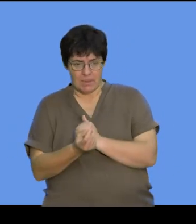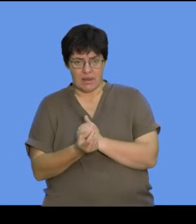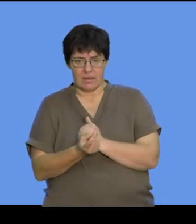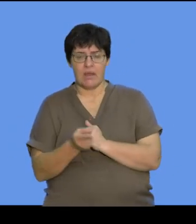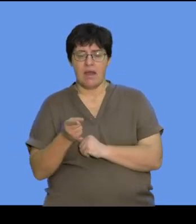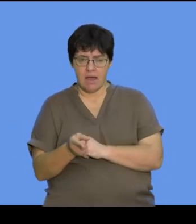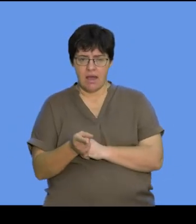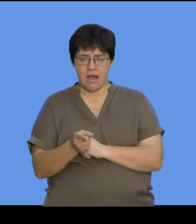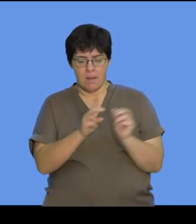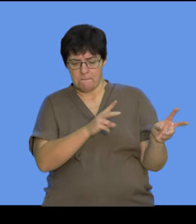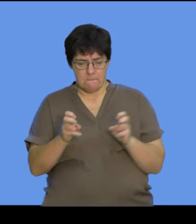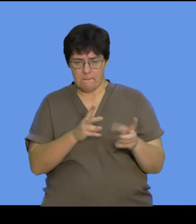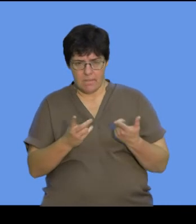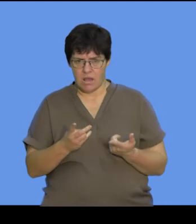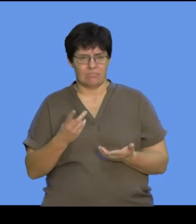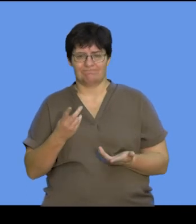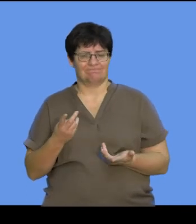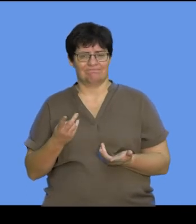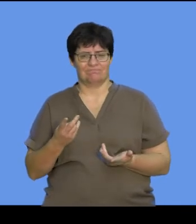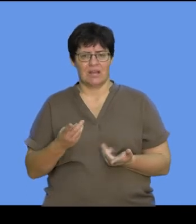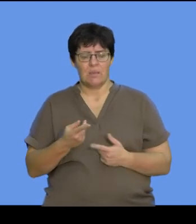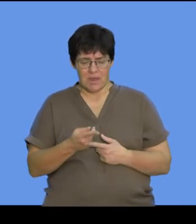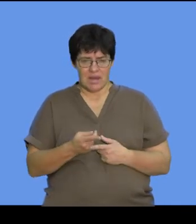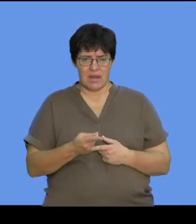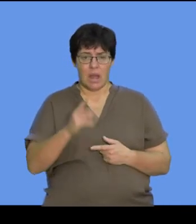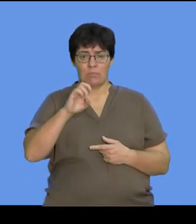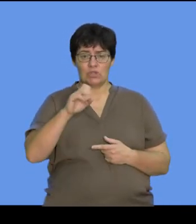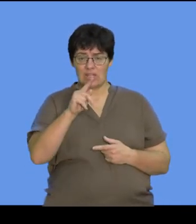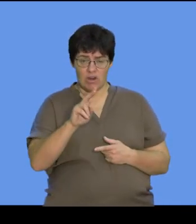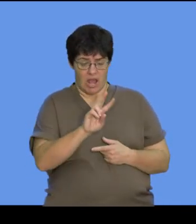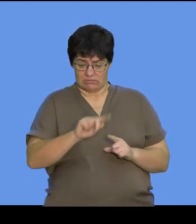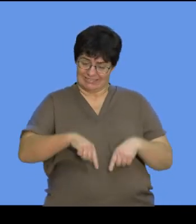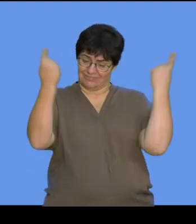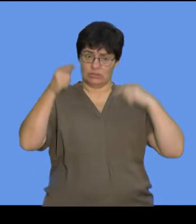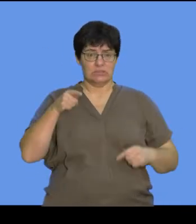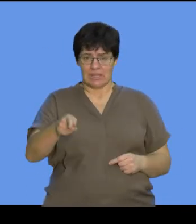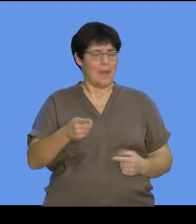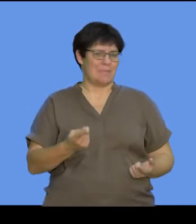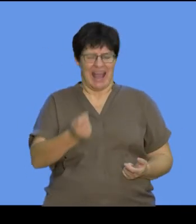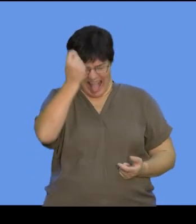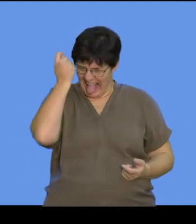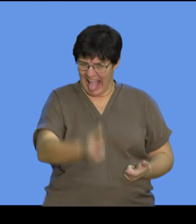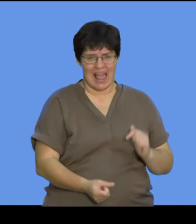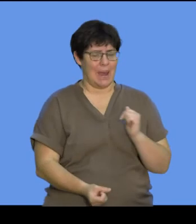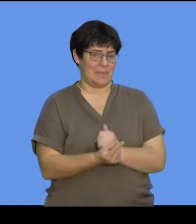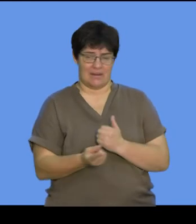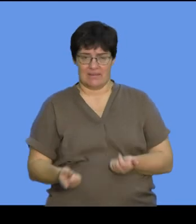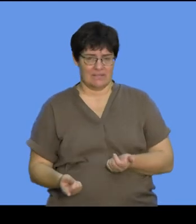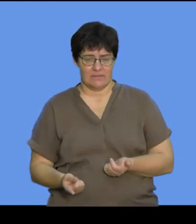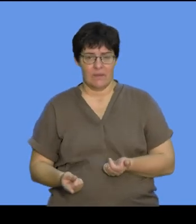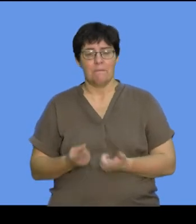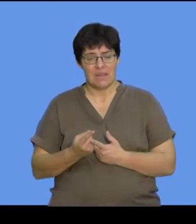that this possibly is a model that will create a lot of faults in the DNA, essentially